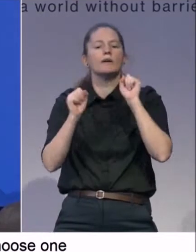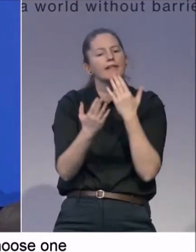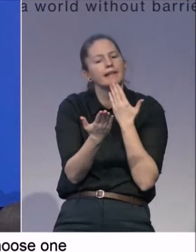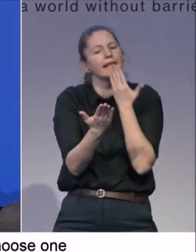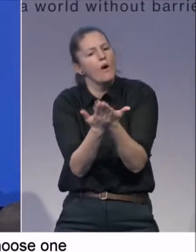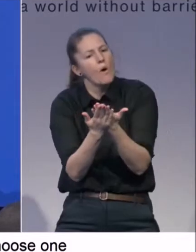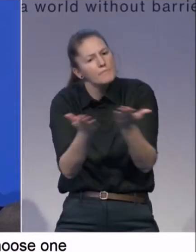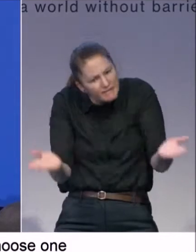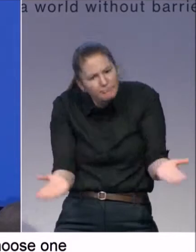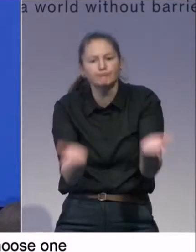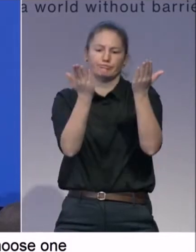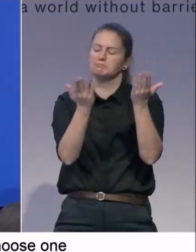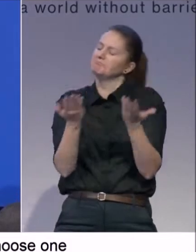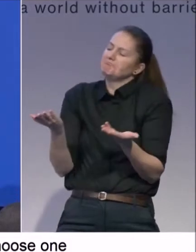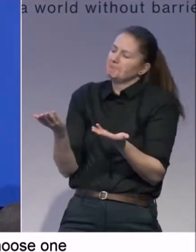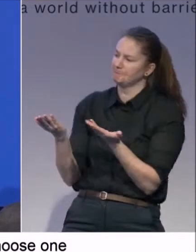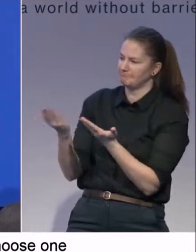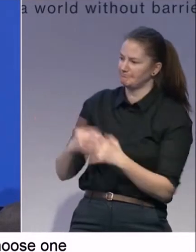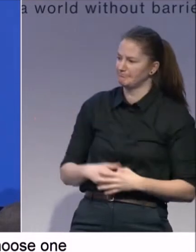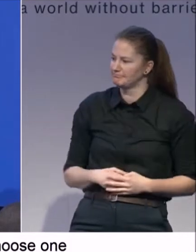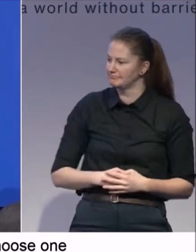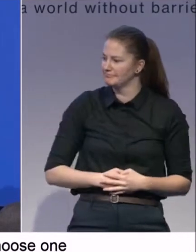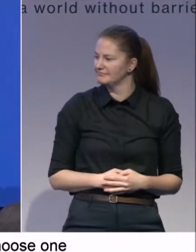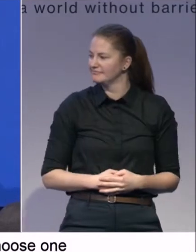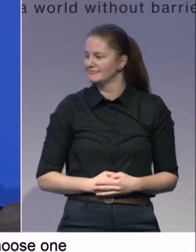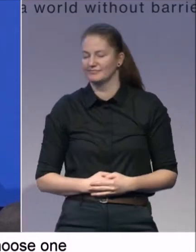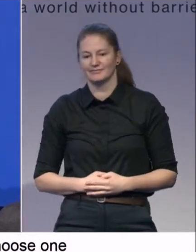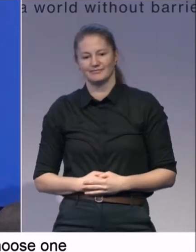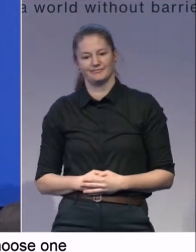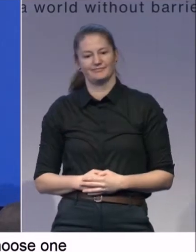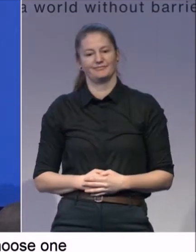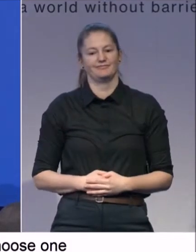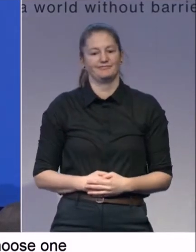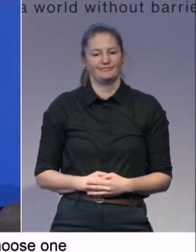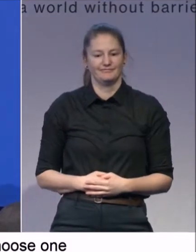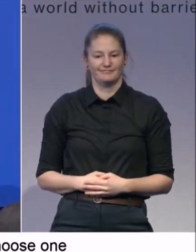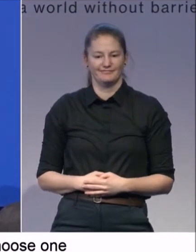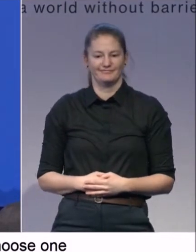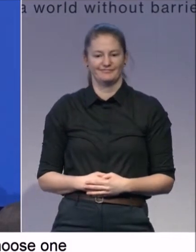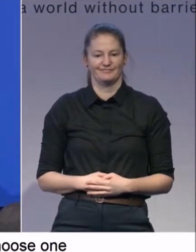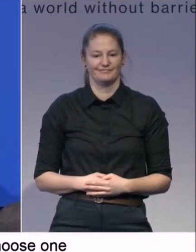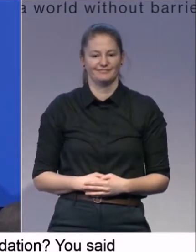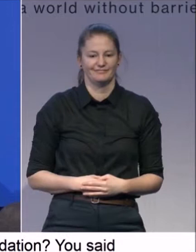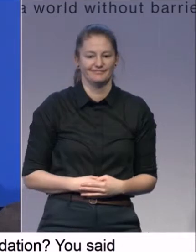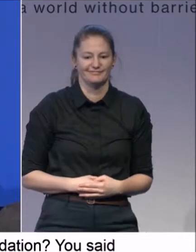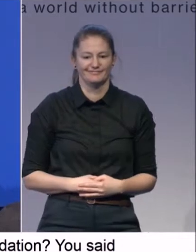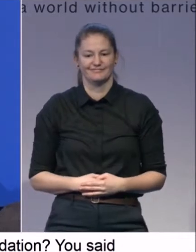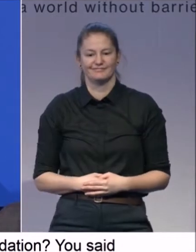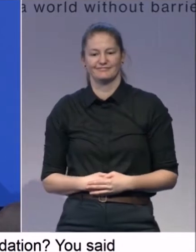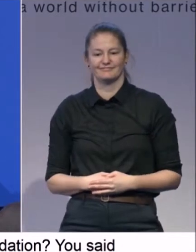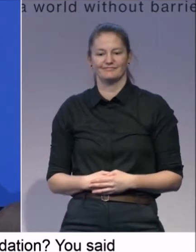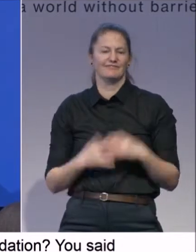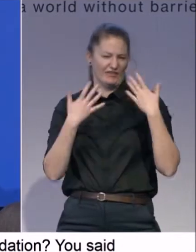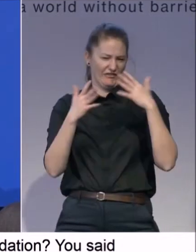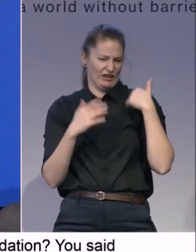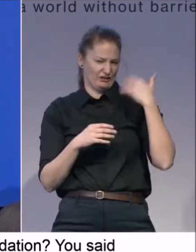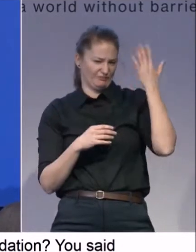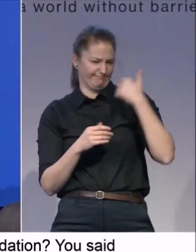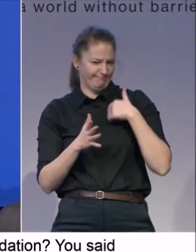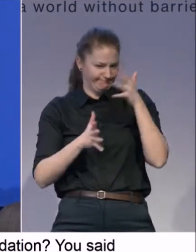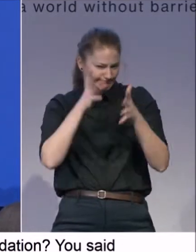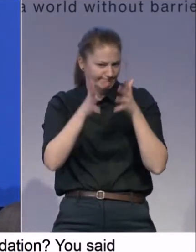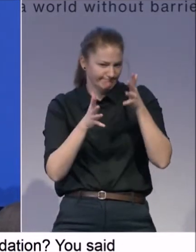Well, what I would say is still a bit related. We need to open up the space